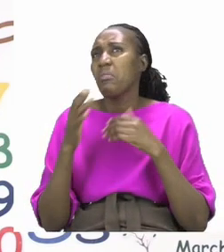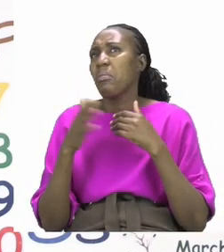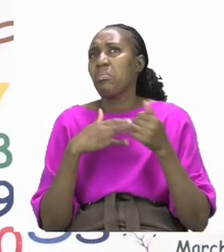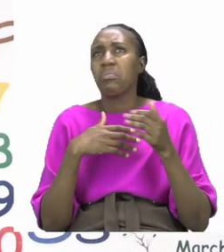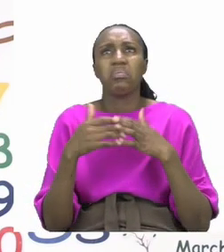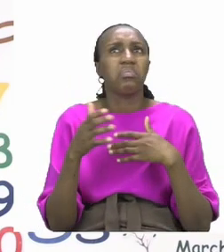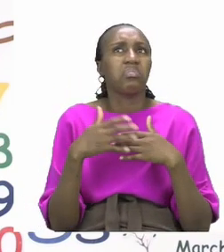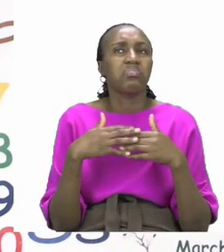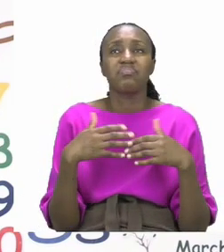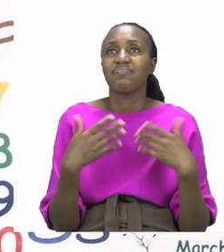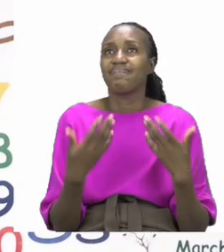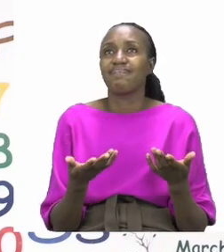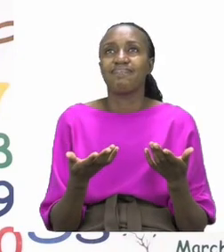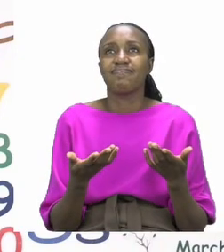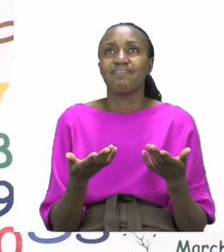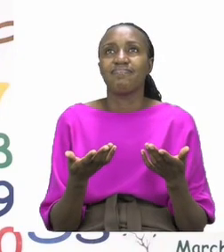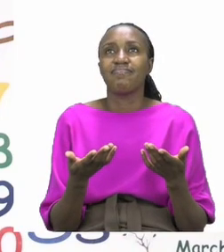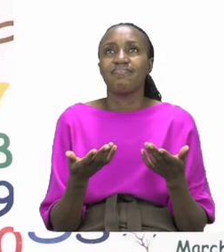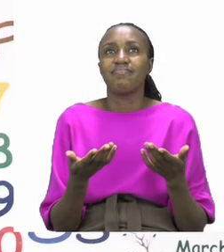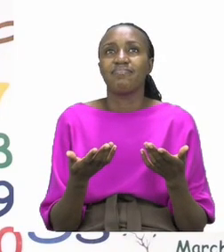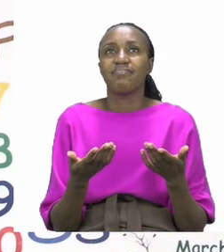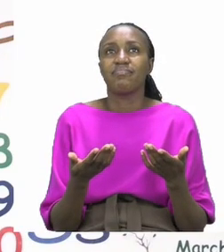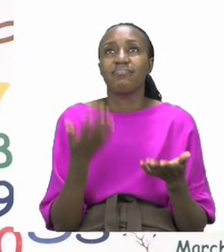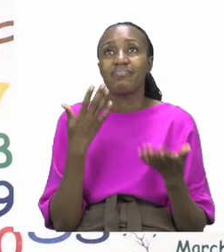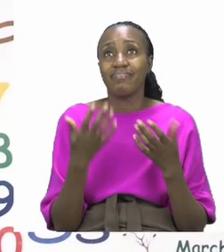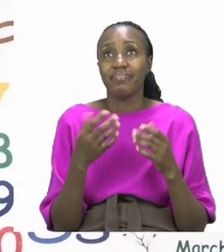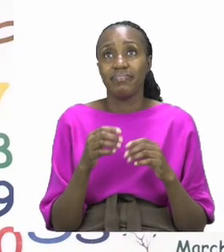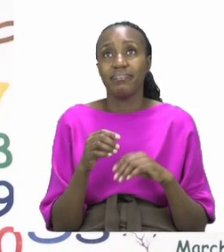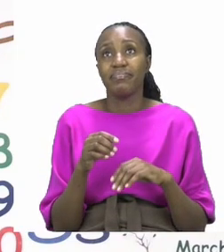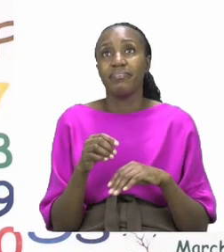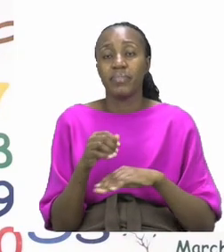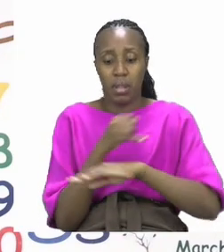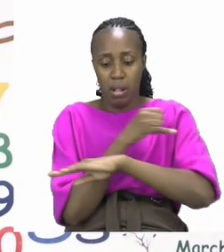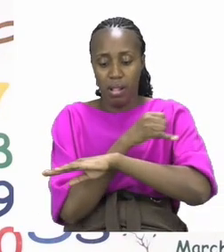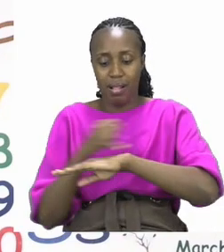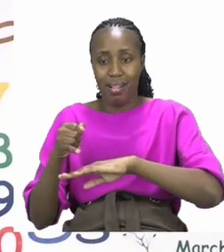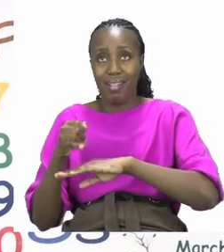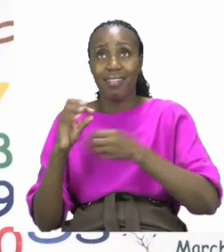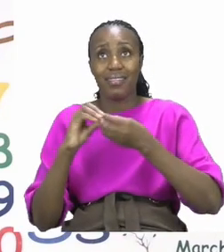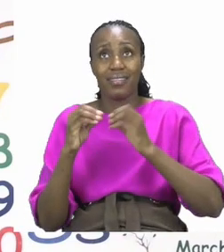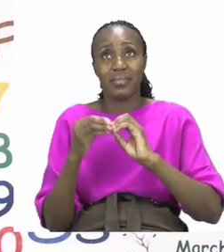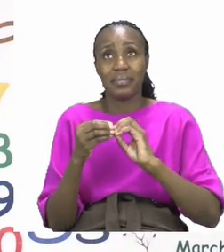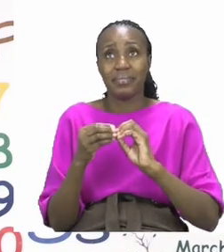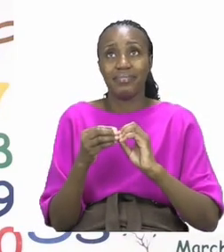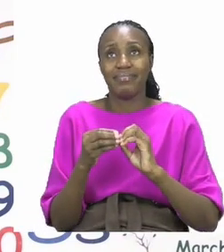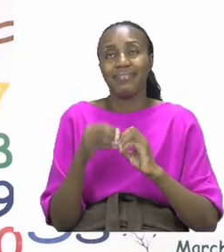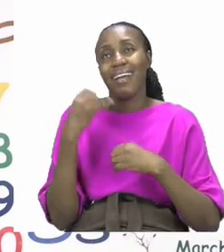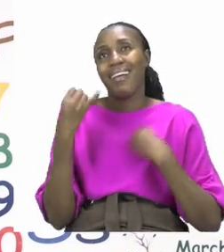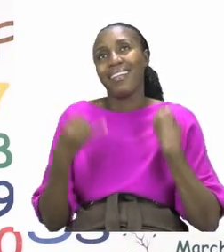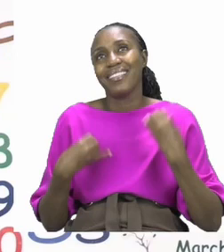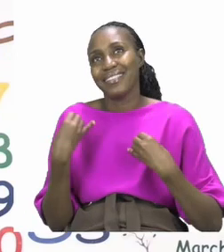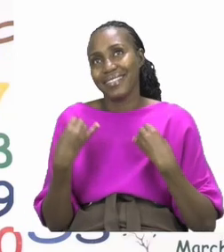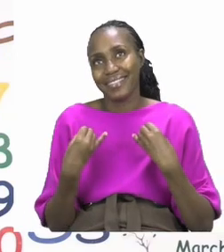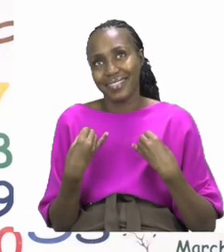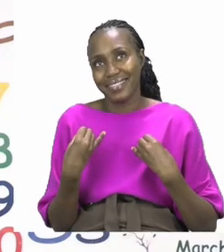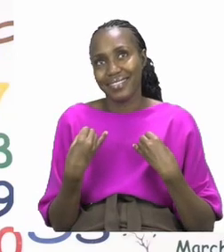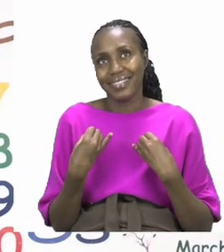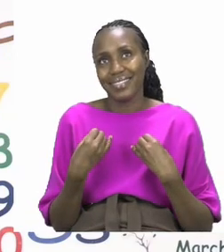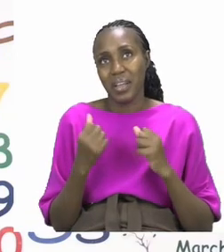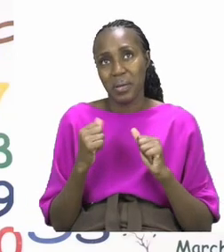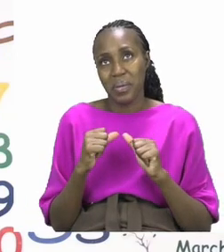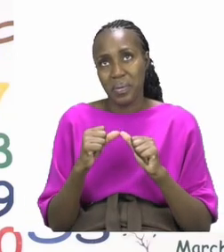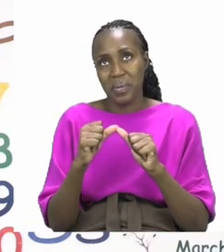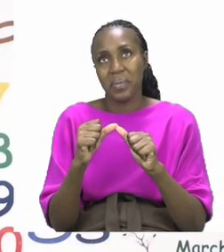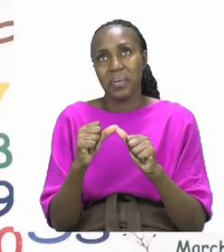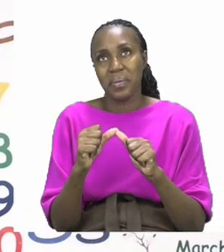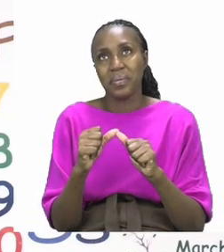safe. Or maybe you can use your number line. Take your time, have fun, and try and get our friend